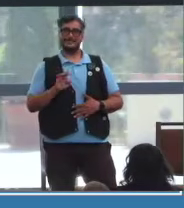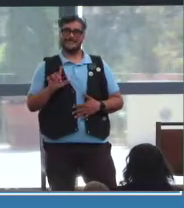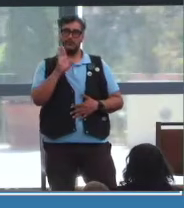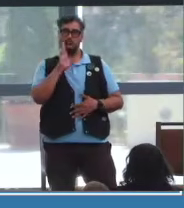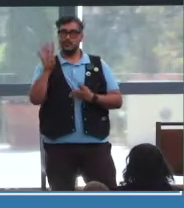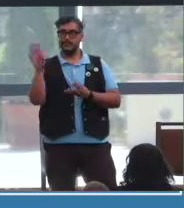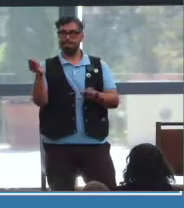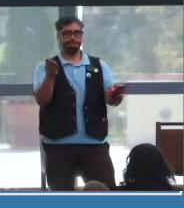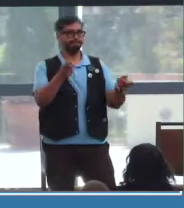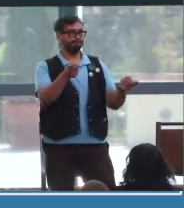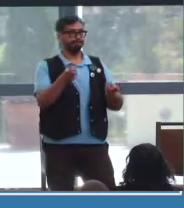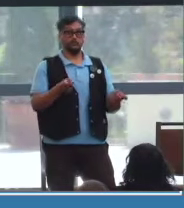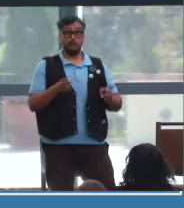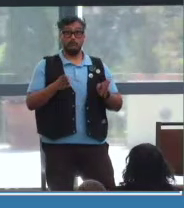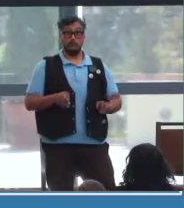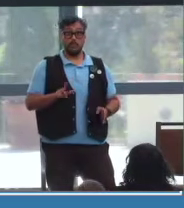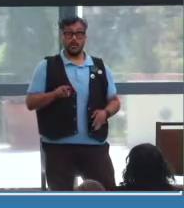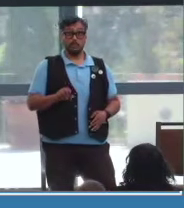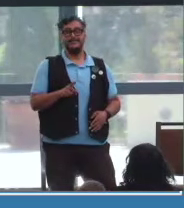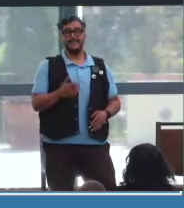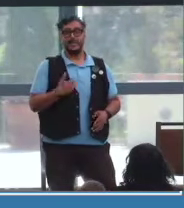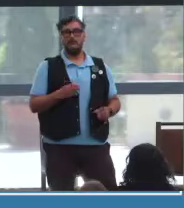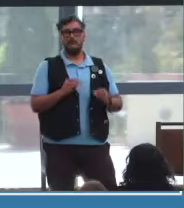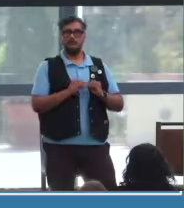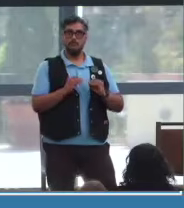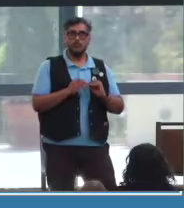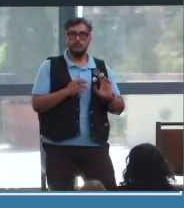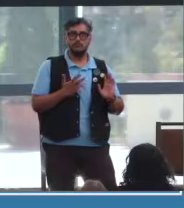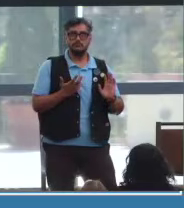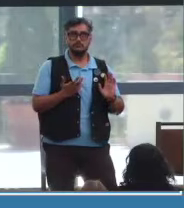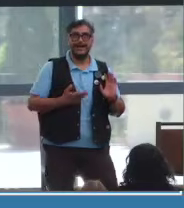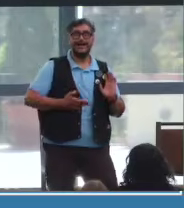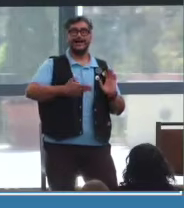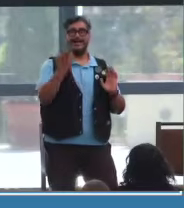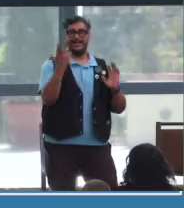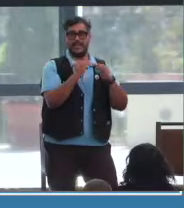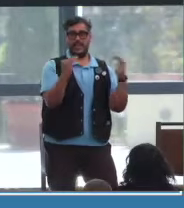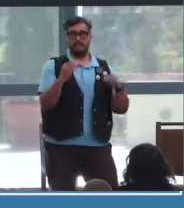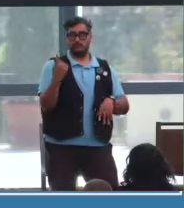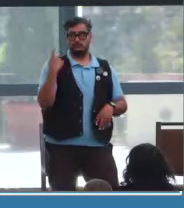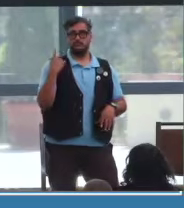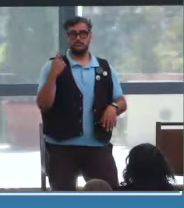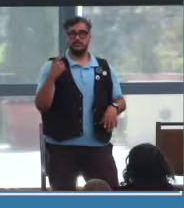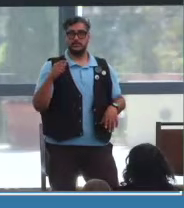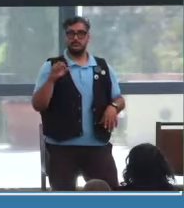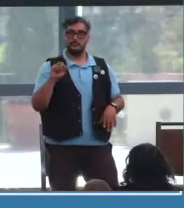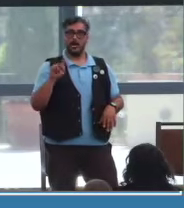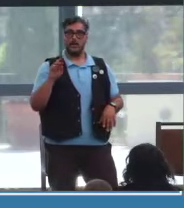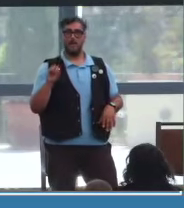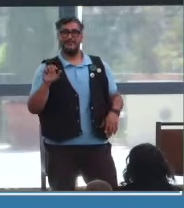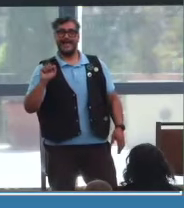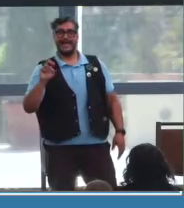cells. So a person with lupus has a chance of higher levels of these autoantibodies,